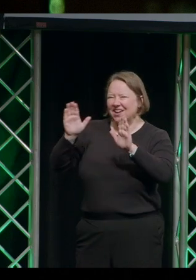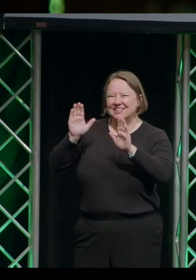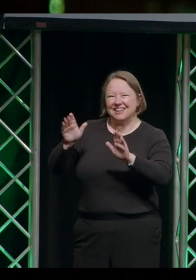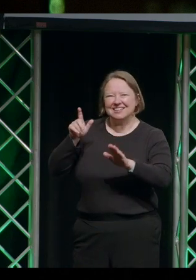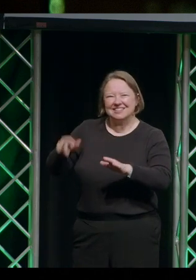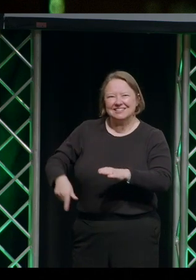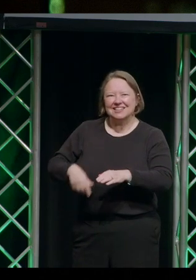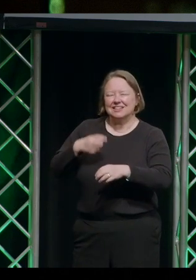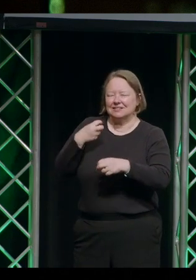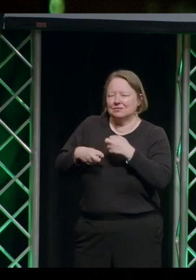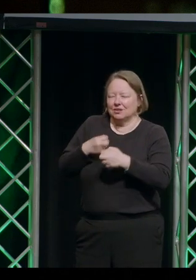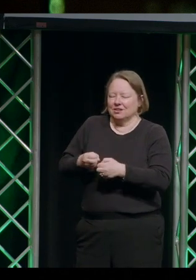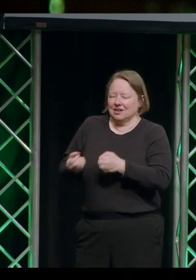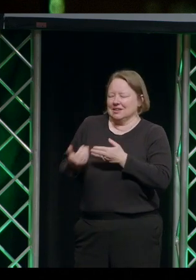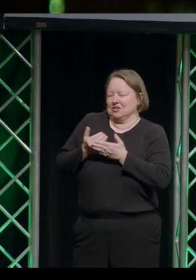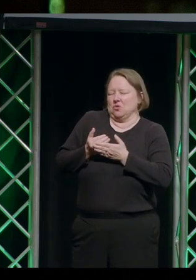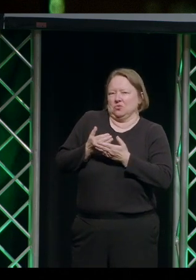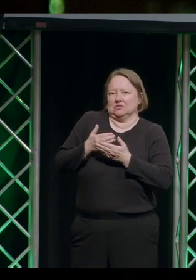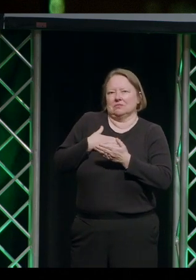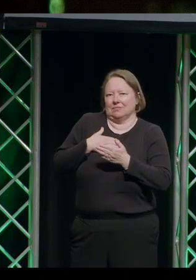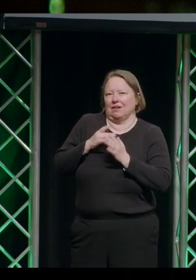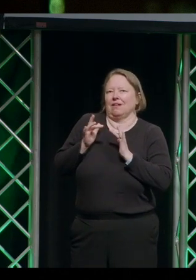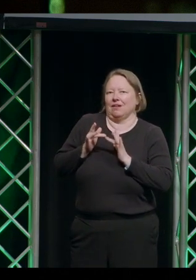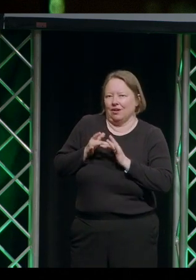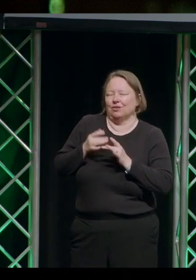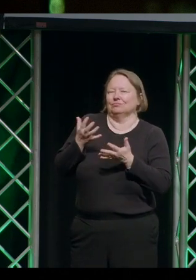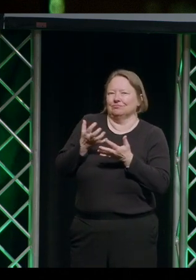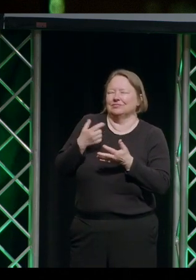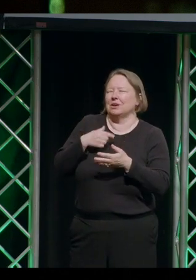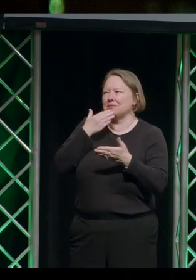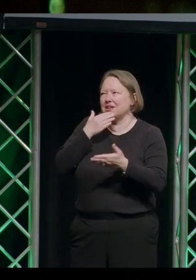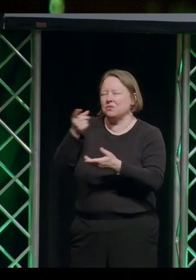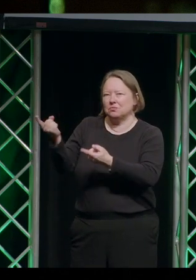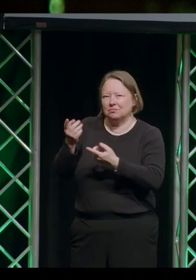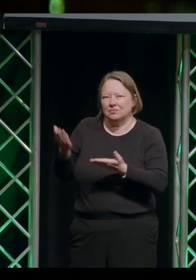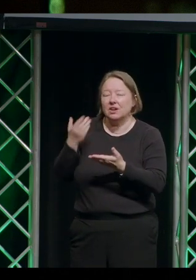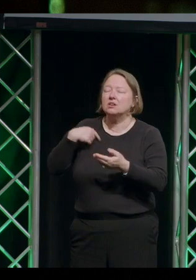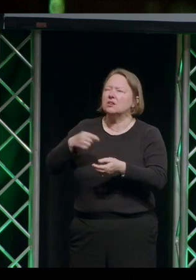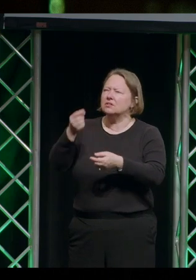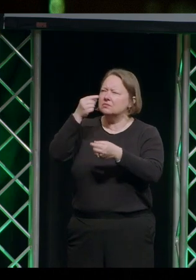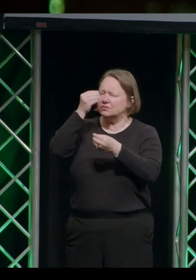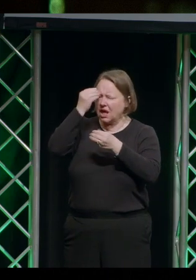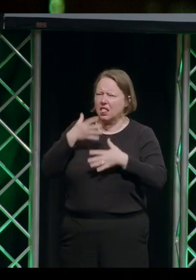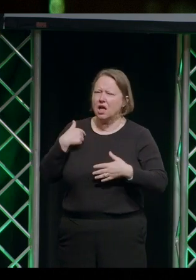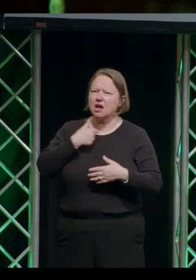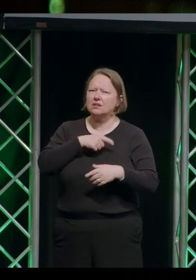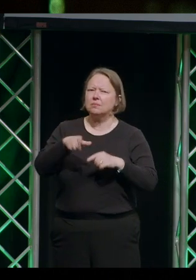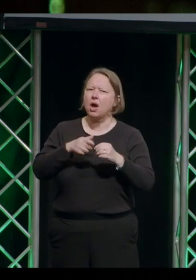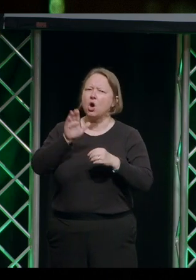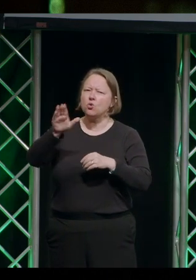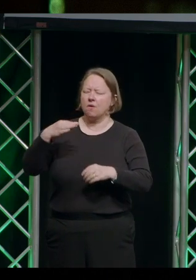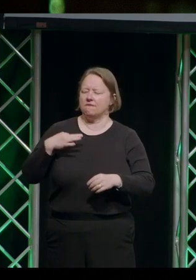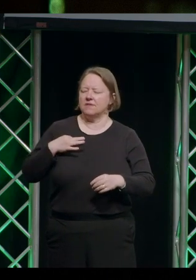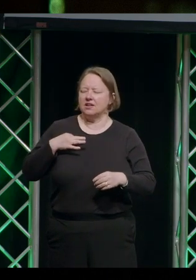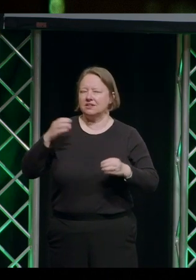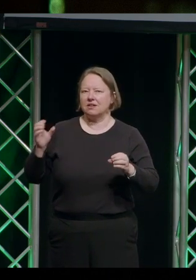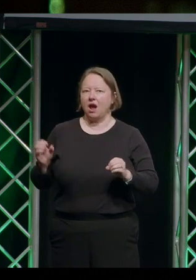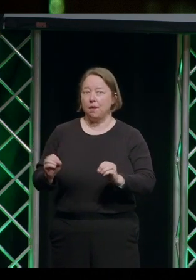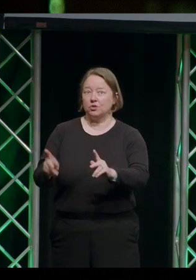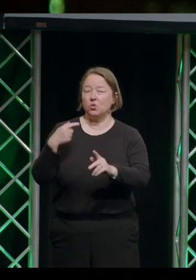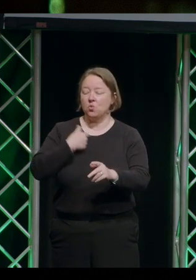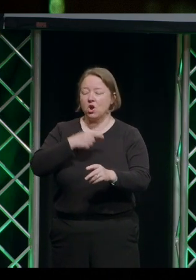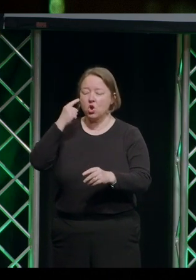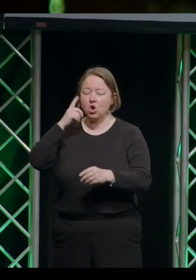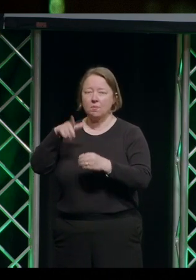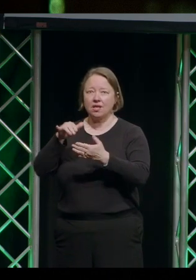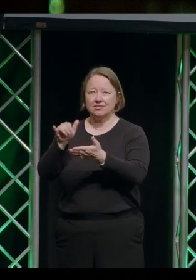near and dear to my heart, so thank you so much for your presentation, your effort here. Can you tell us a little bit, first off, about your volunteer opportunity? We heard about